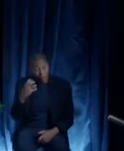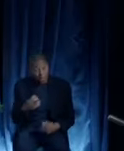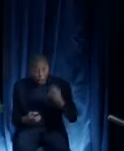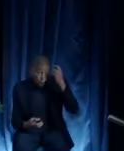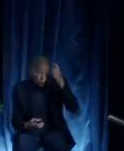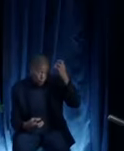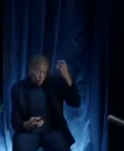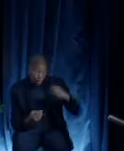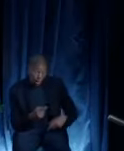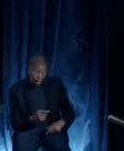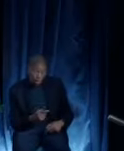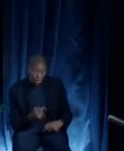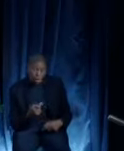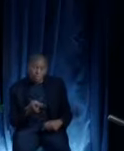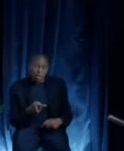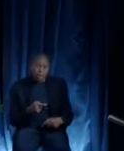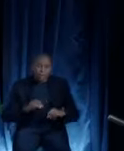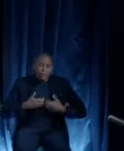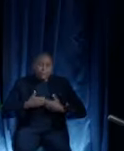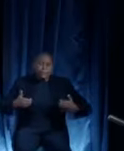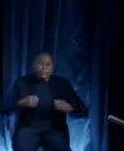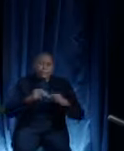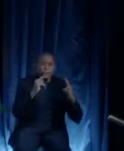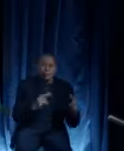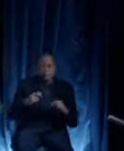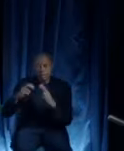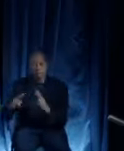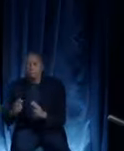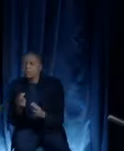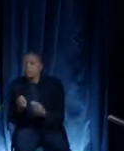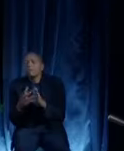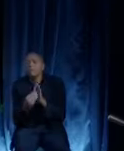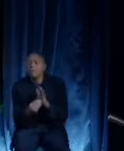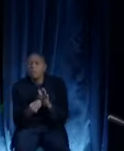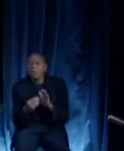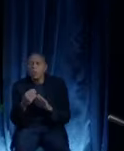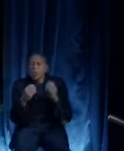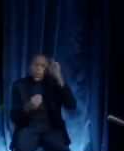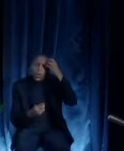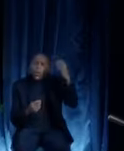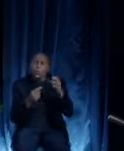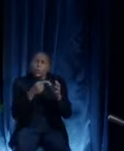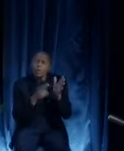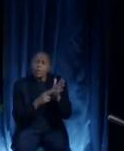what happens then when you get just a queen, say with Queen Anne? Is she